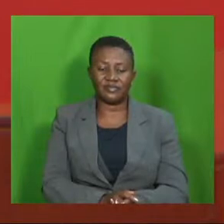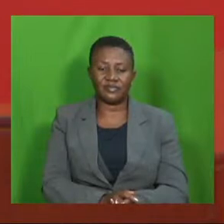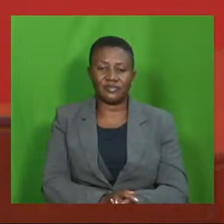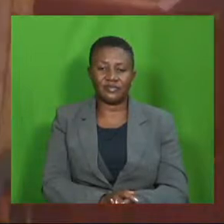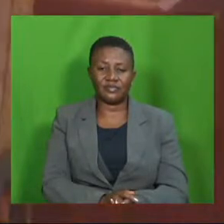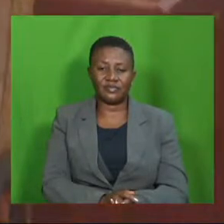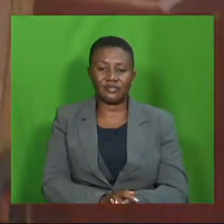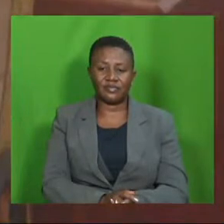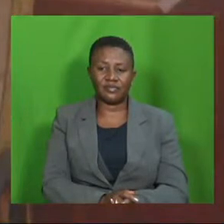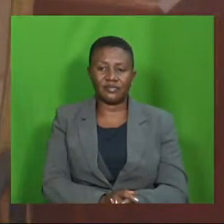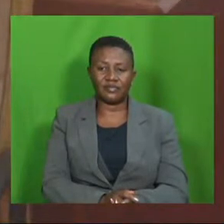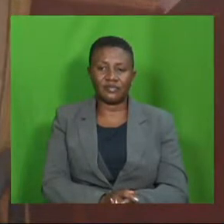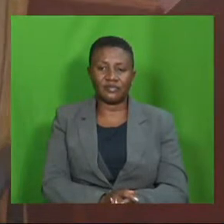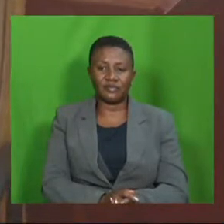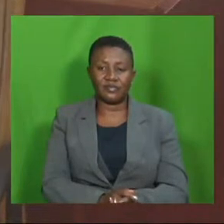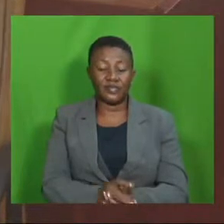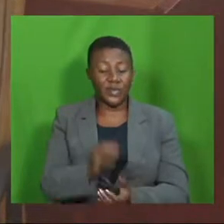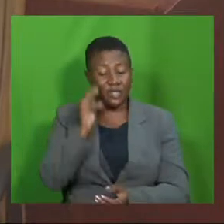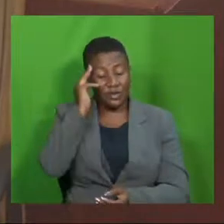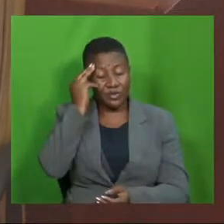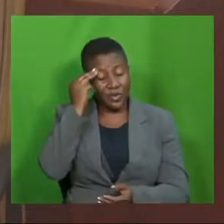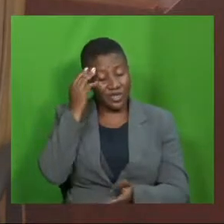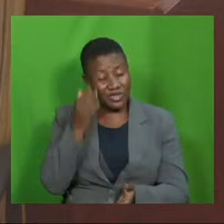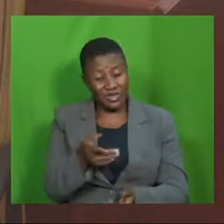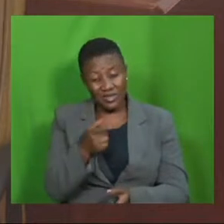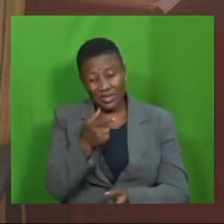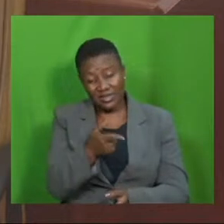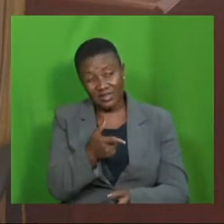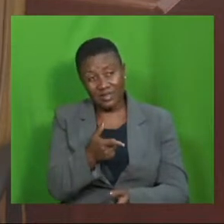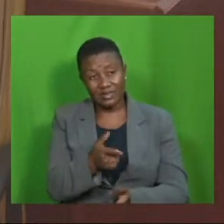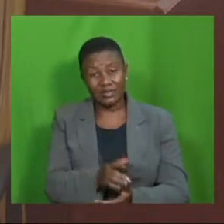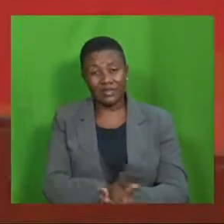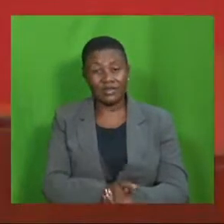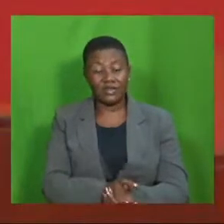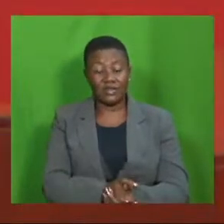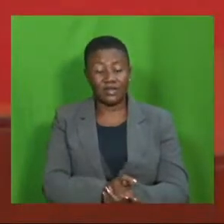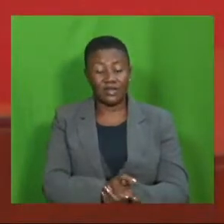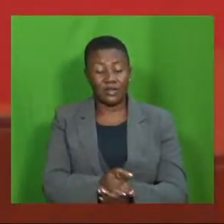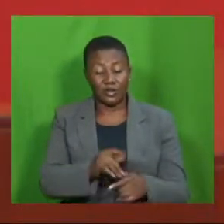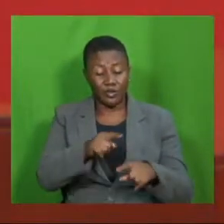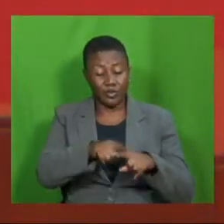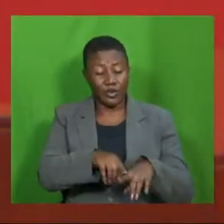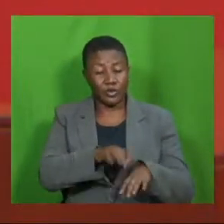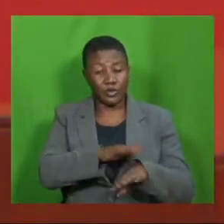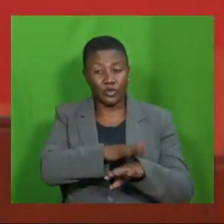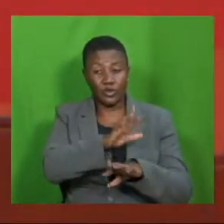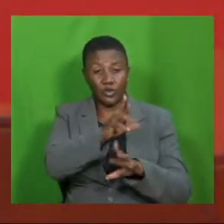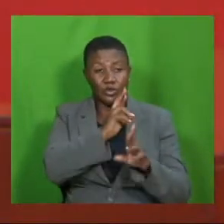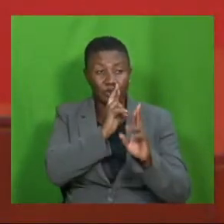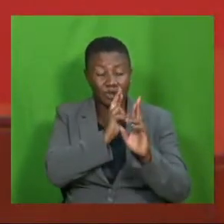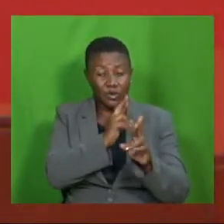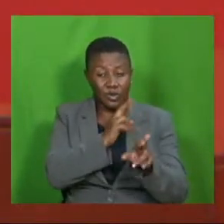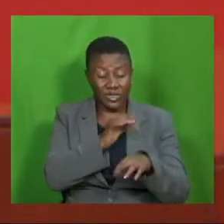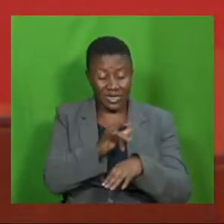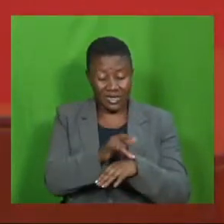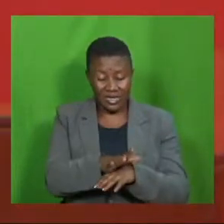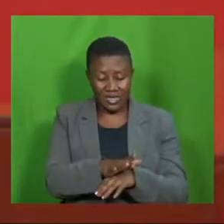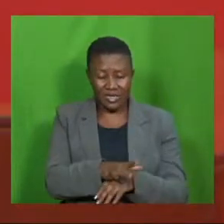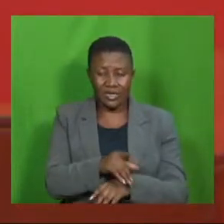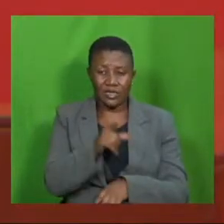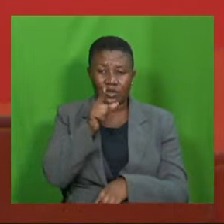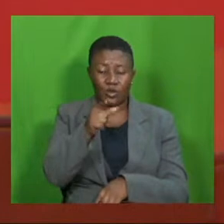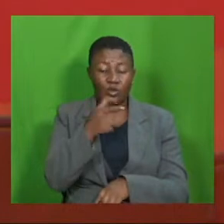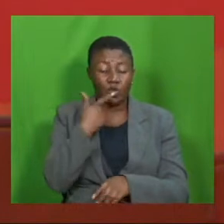Honorable Minister, in your response to an earlier question, you stated